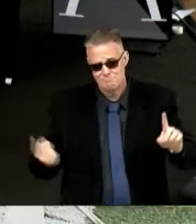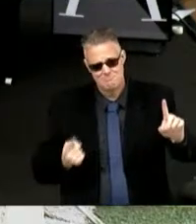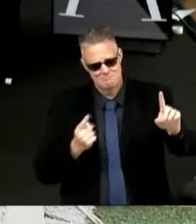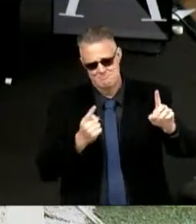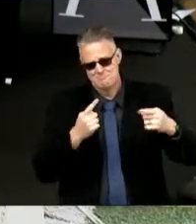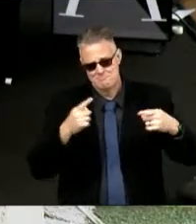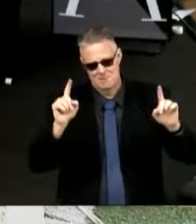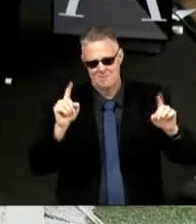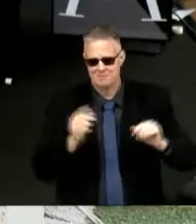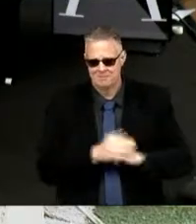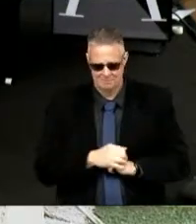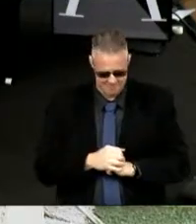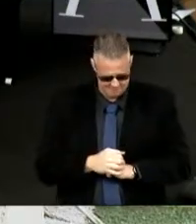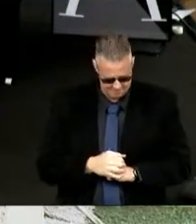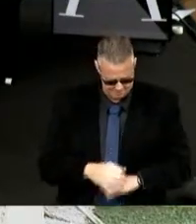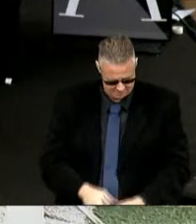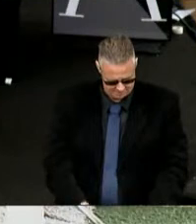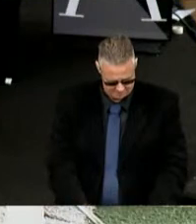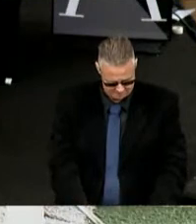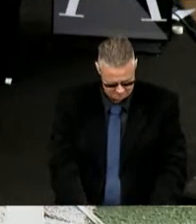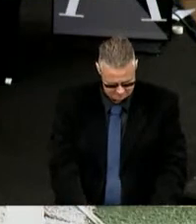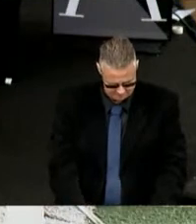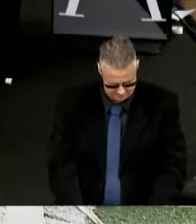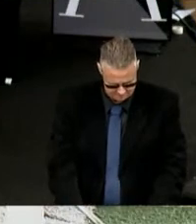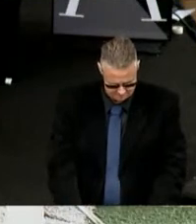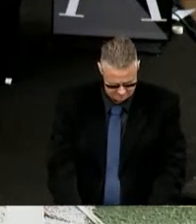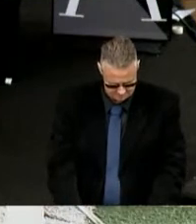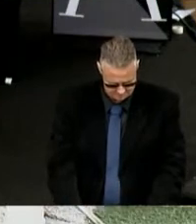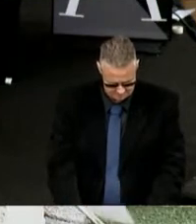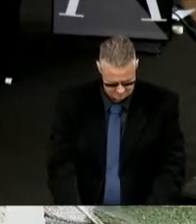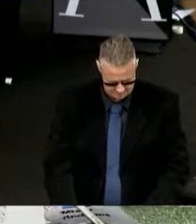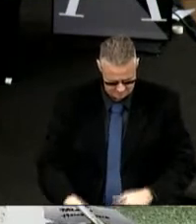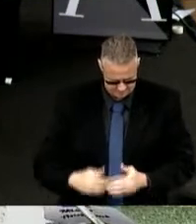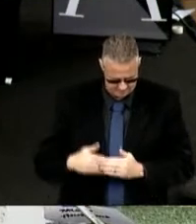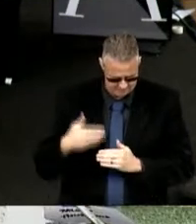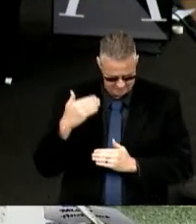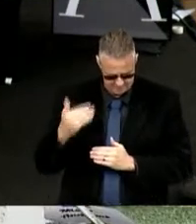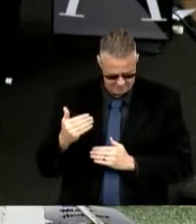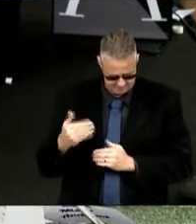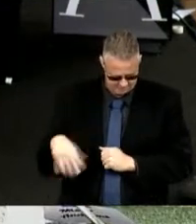you. Next up is our program coordinator, Todd Karnofsky.